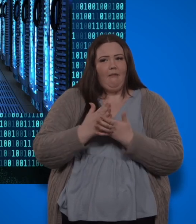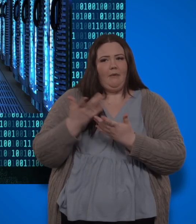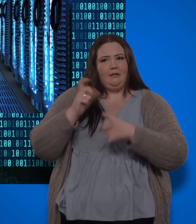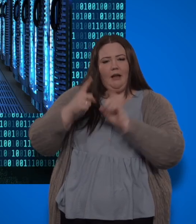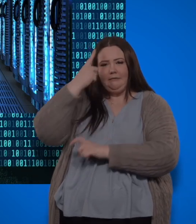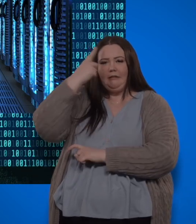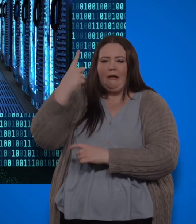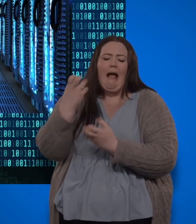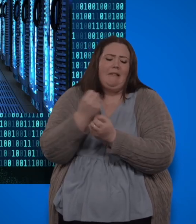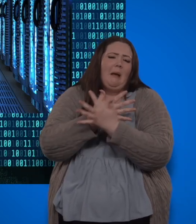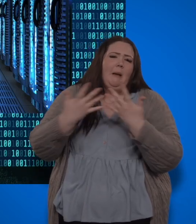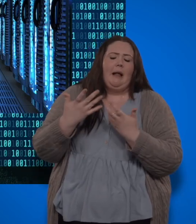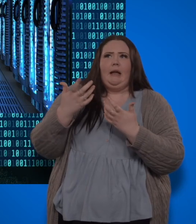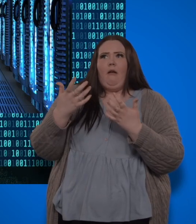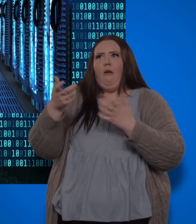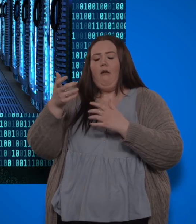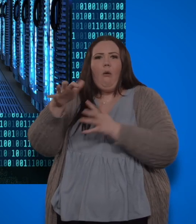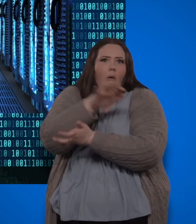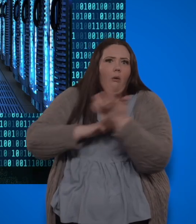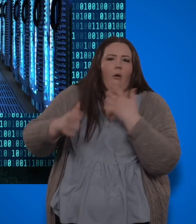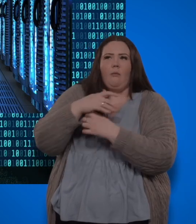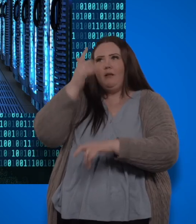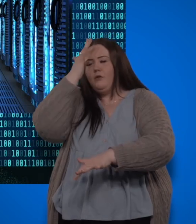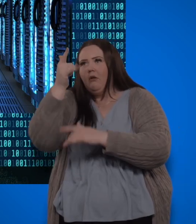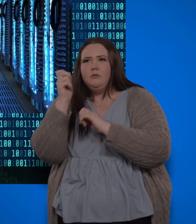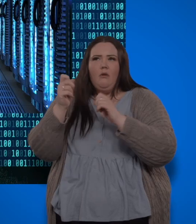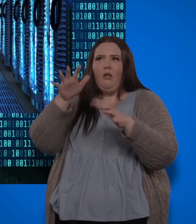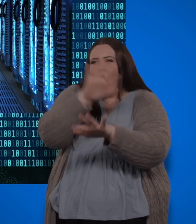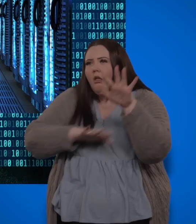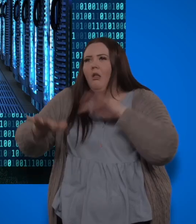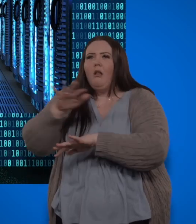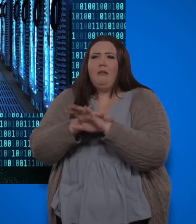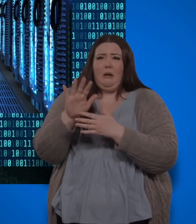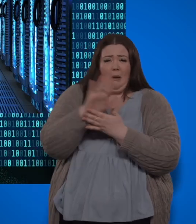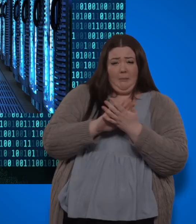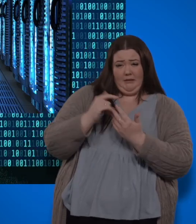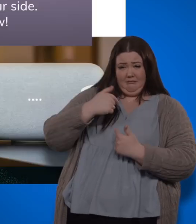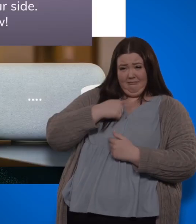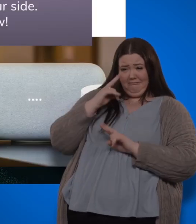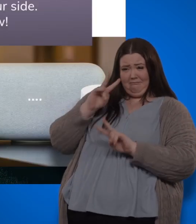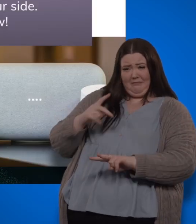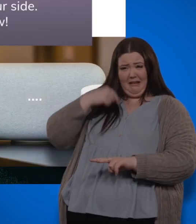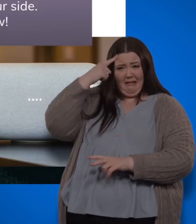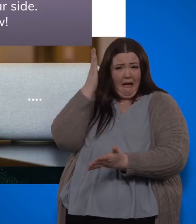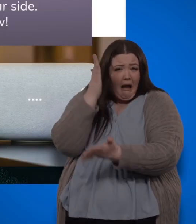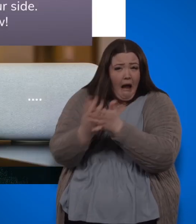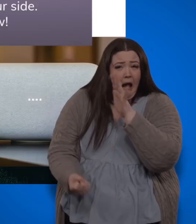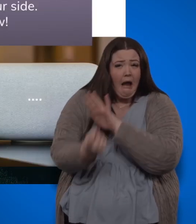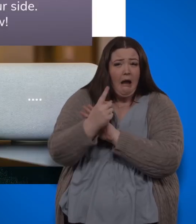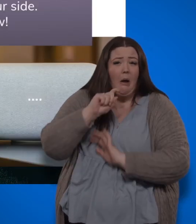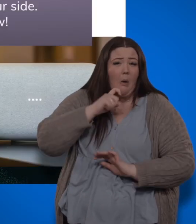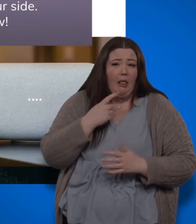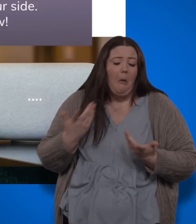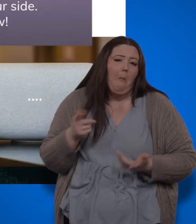never going to become a reality. What is much more realistic is that AI algorithms, which